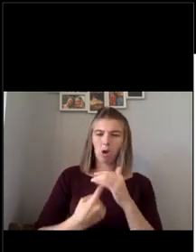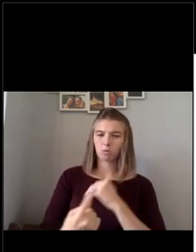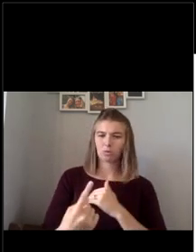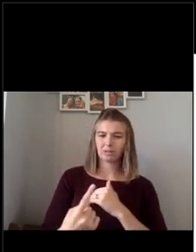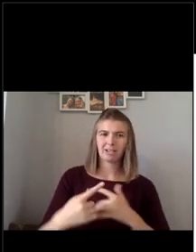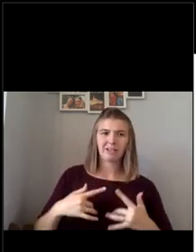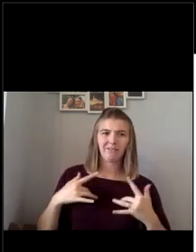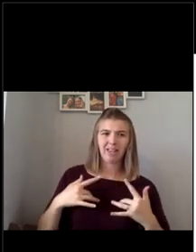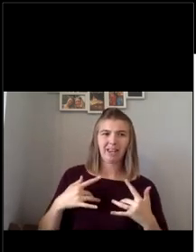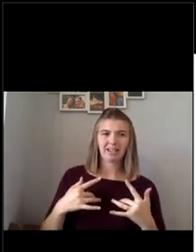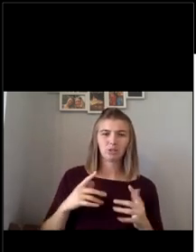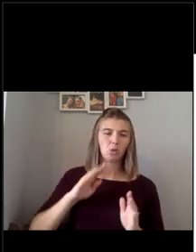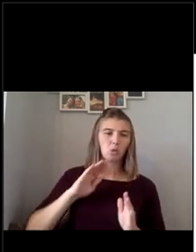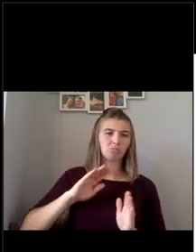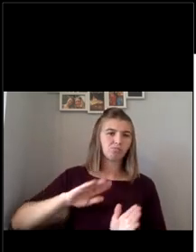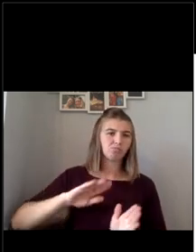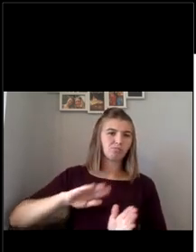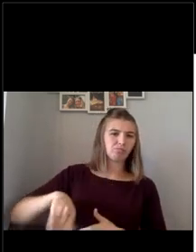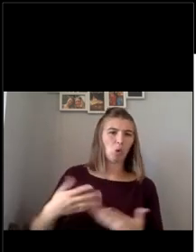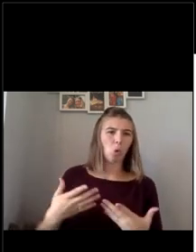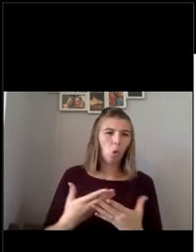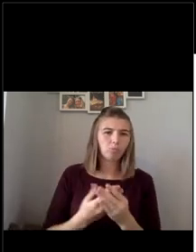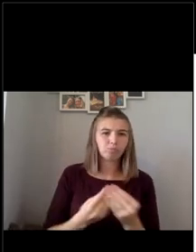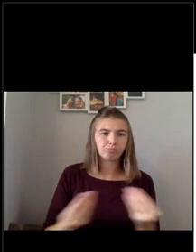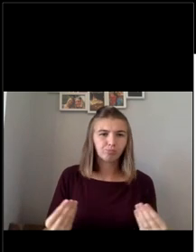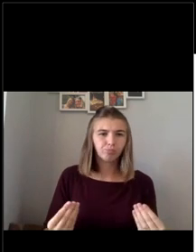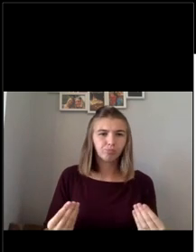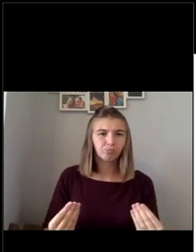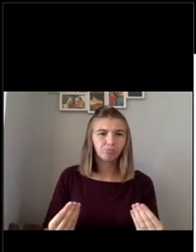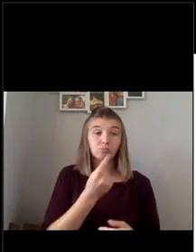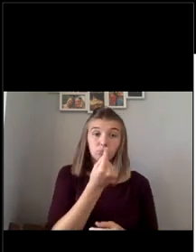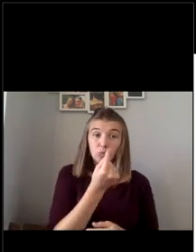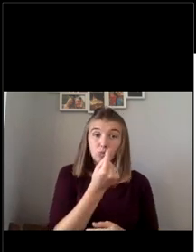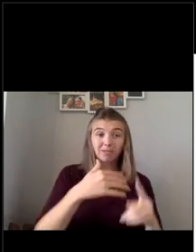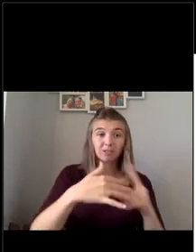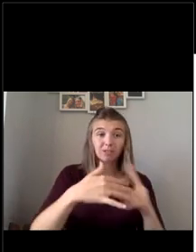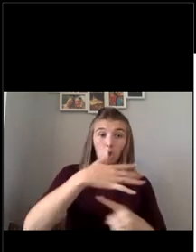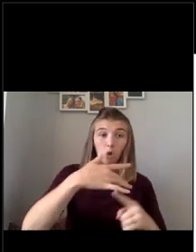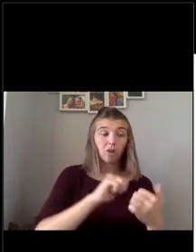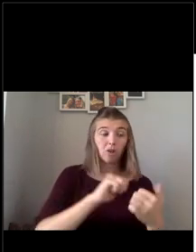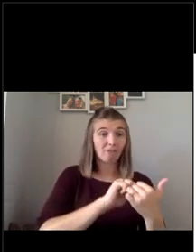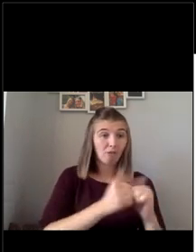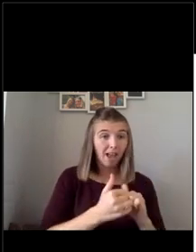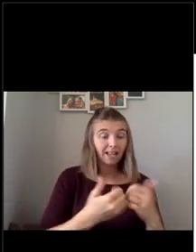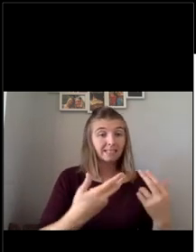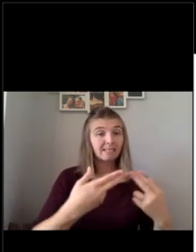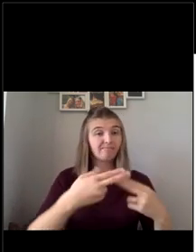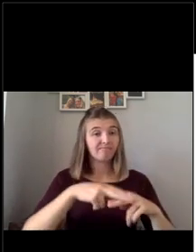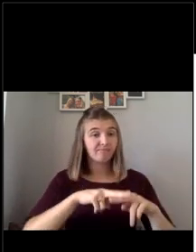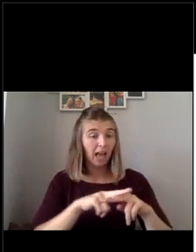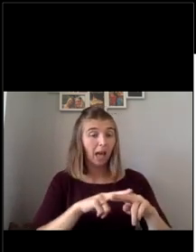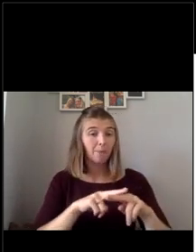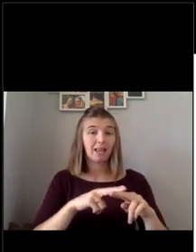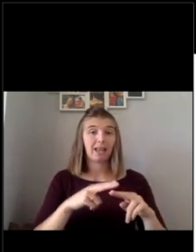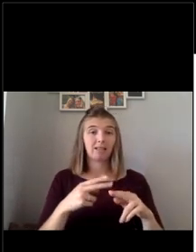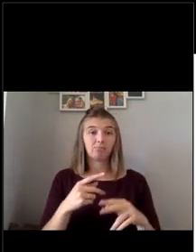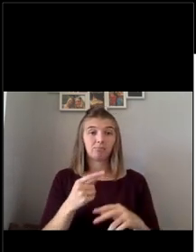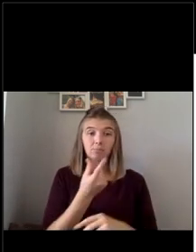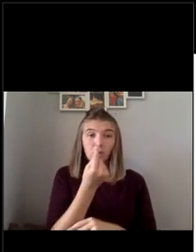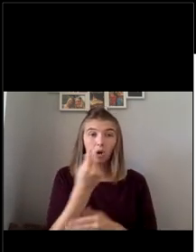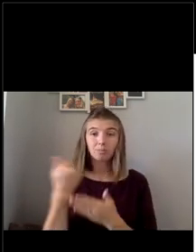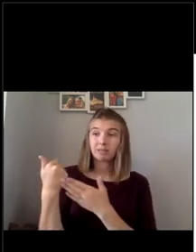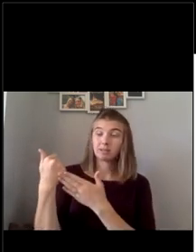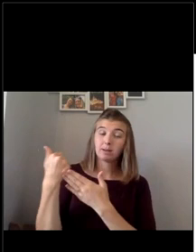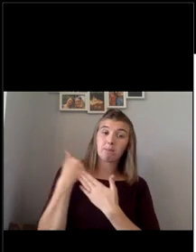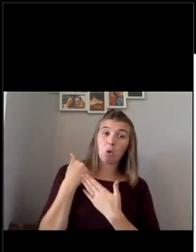the sort of social relationships, your family and your friends. It could be support that you get from your manager or from your